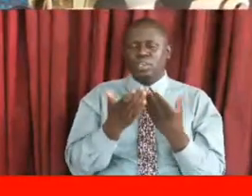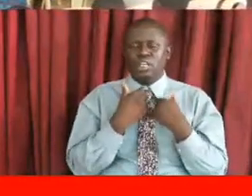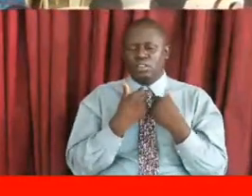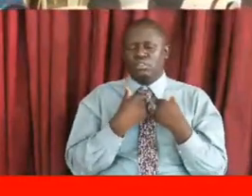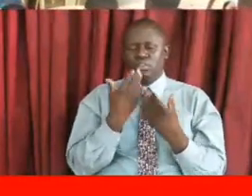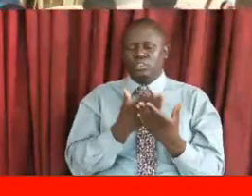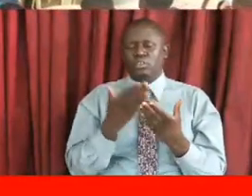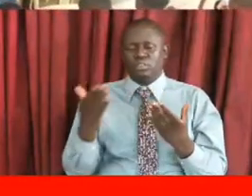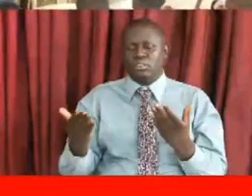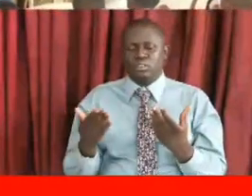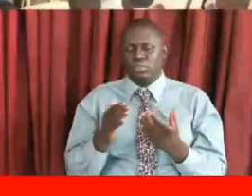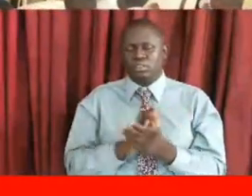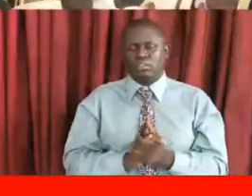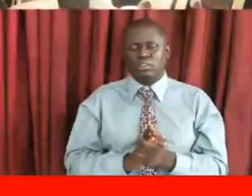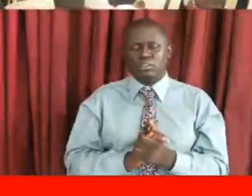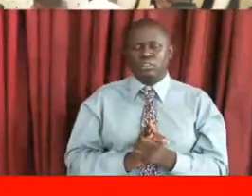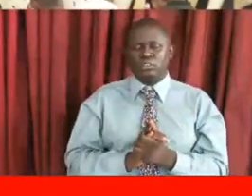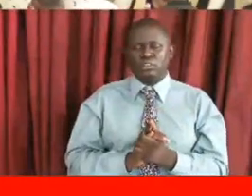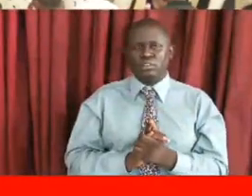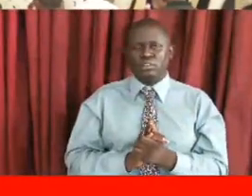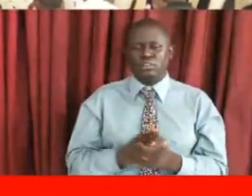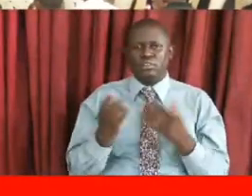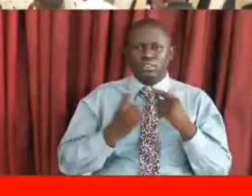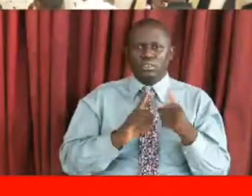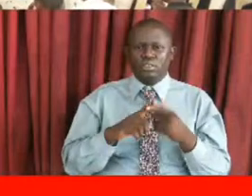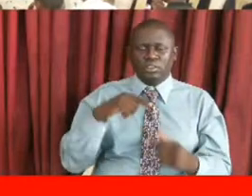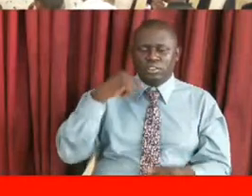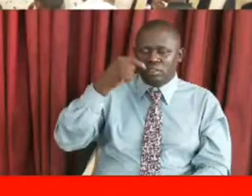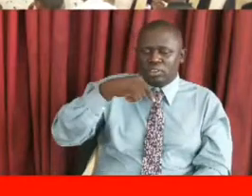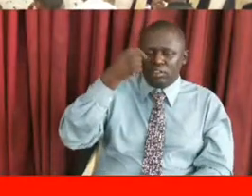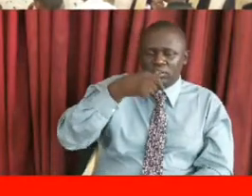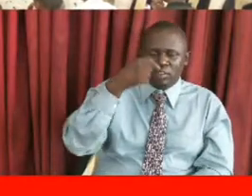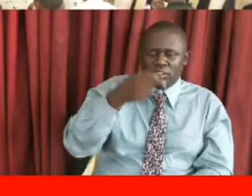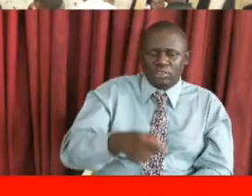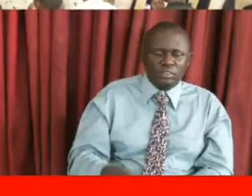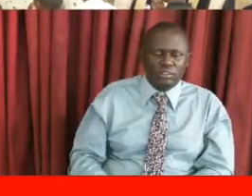Bride amen amen amen it says as